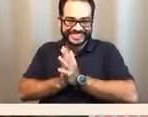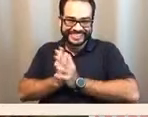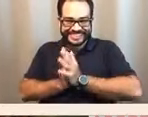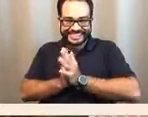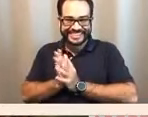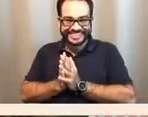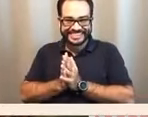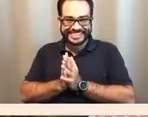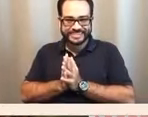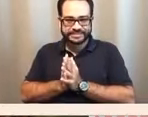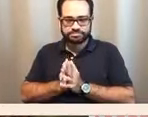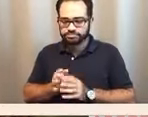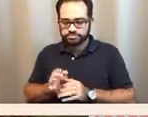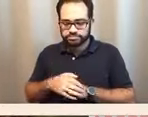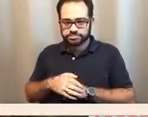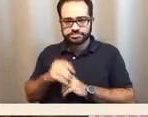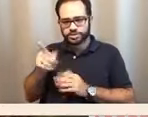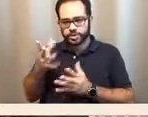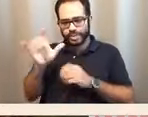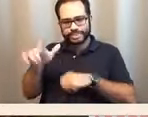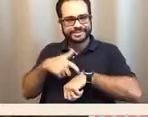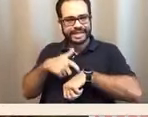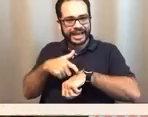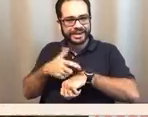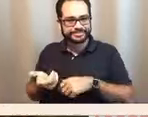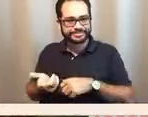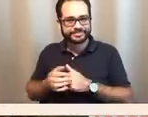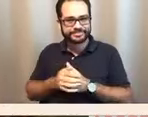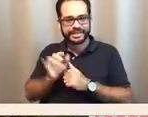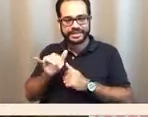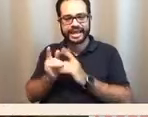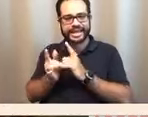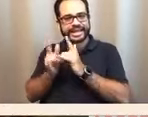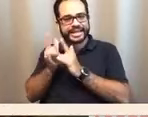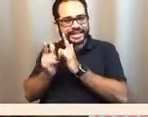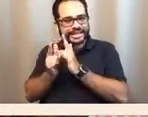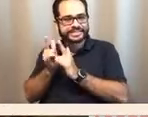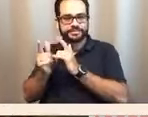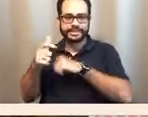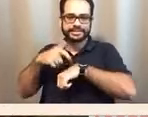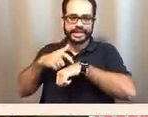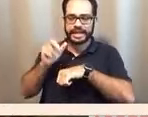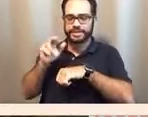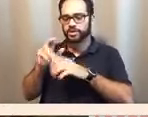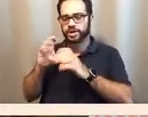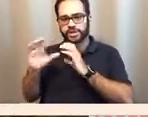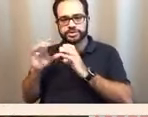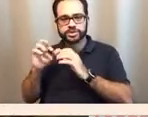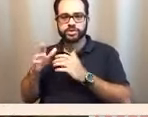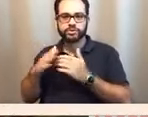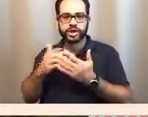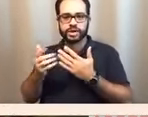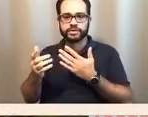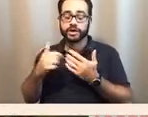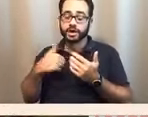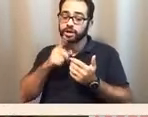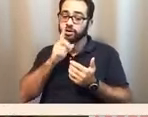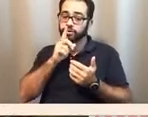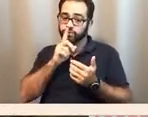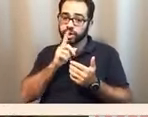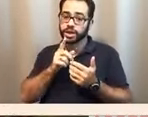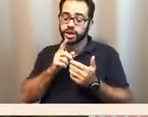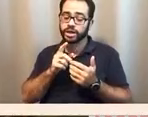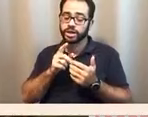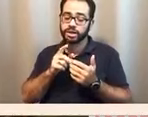She just want to have that time, that intimate time of conversation or so, and I have been lacking, trust me,